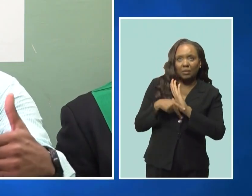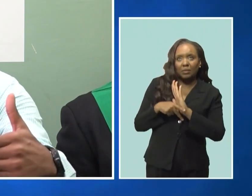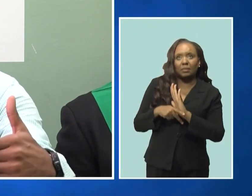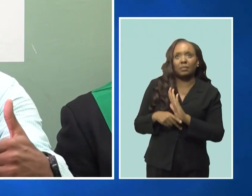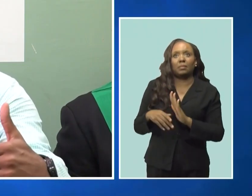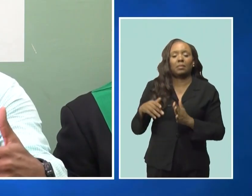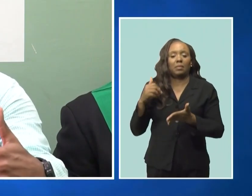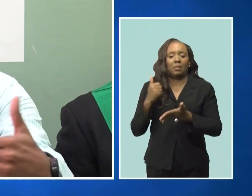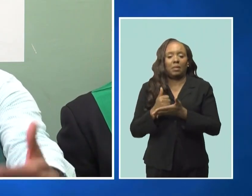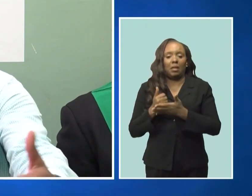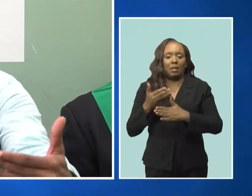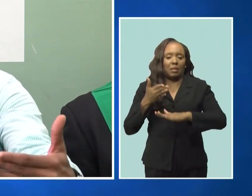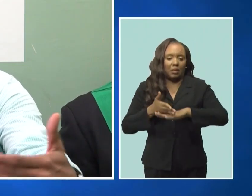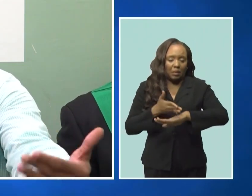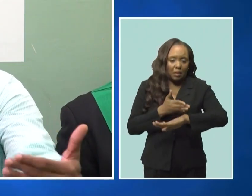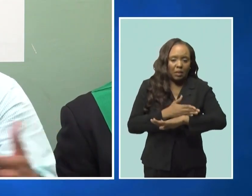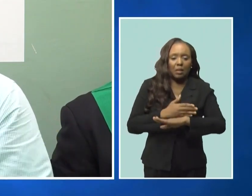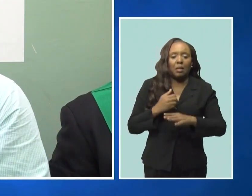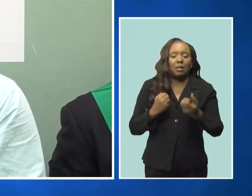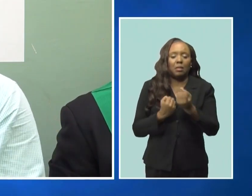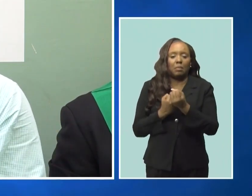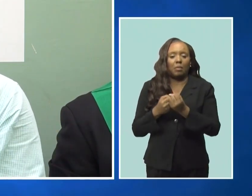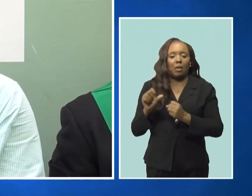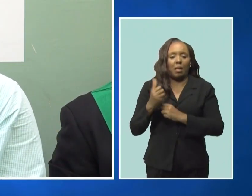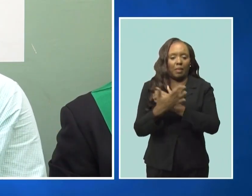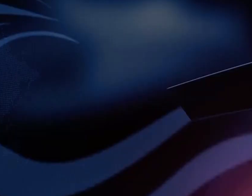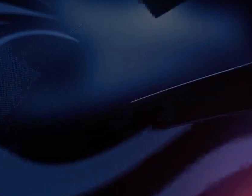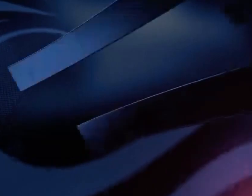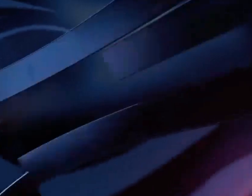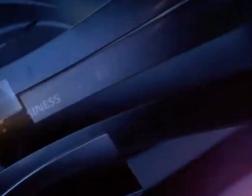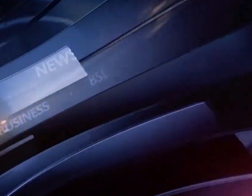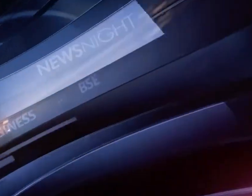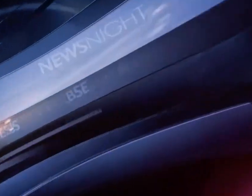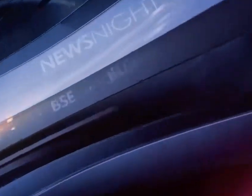build and support other countries as well.